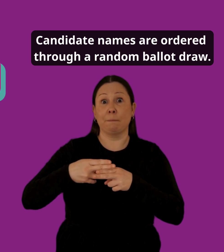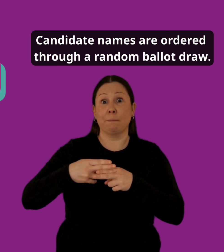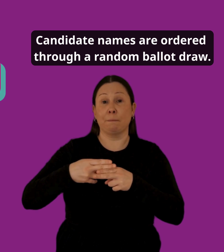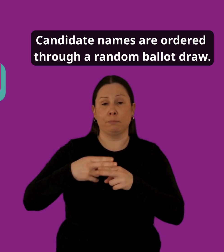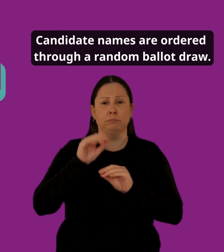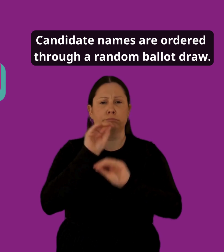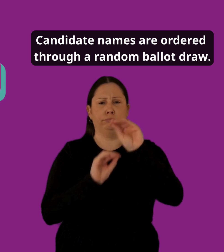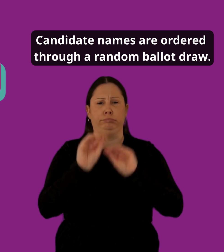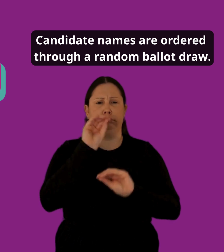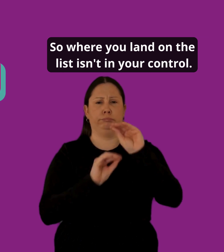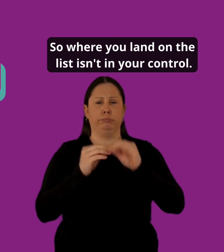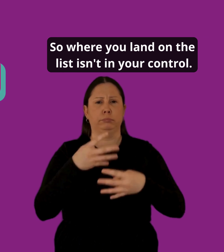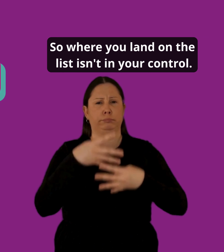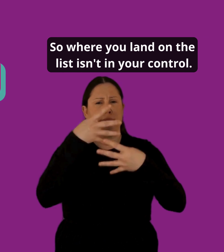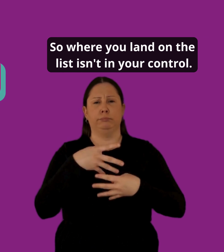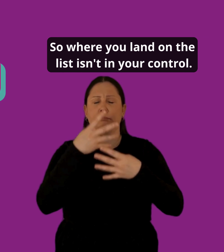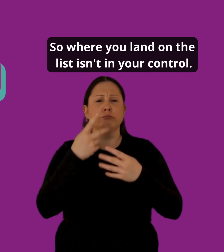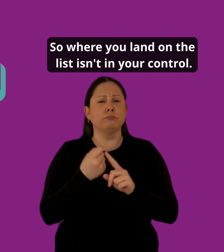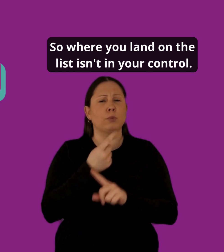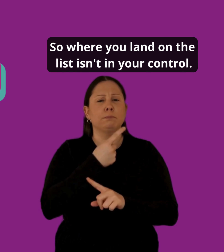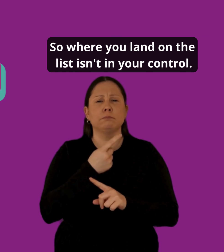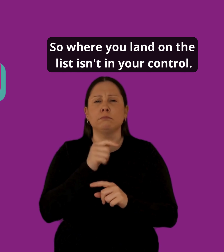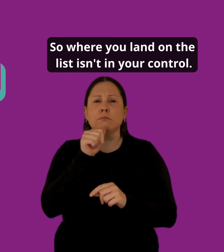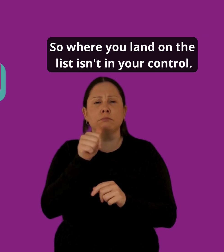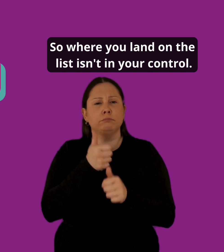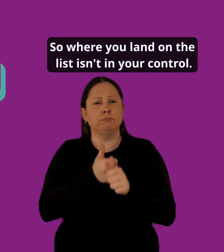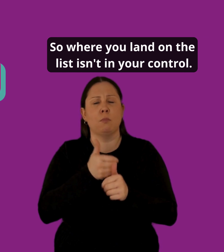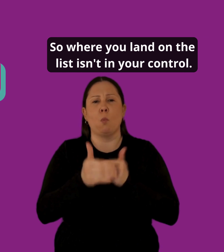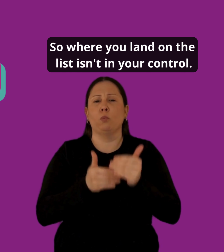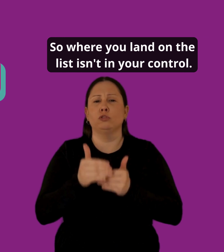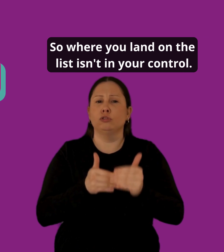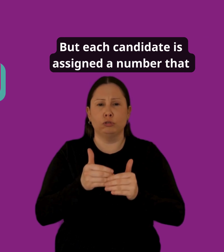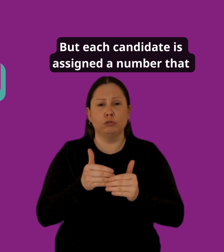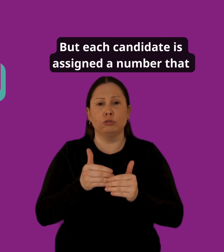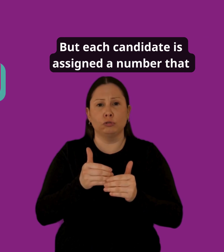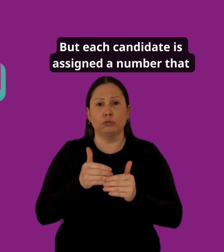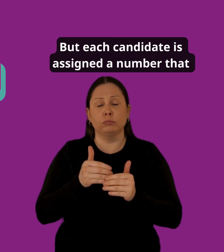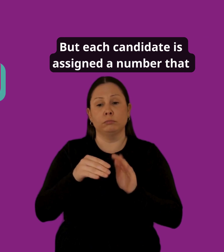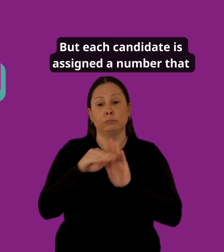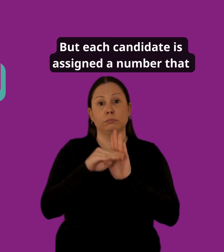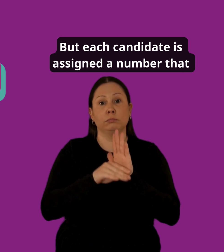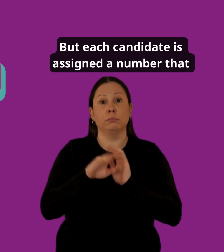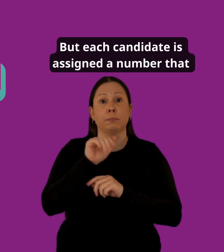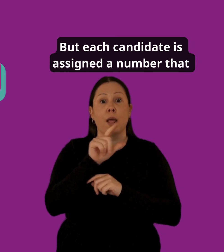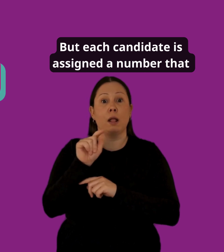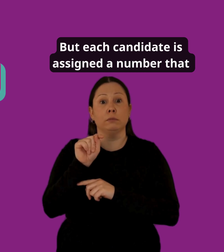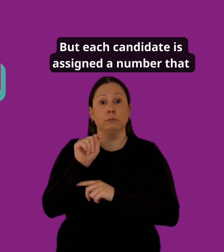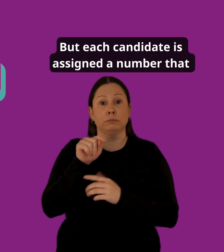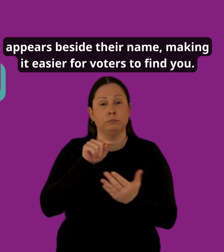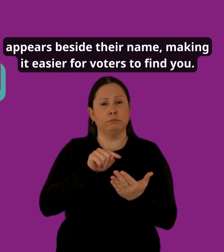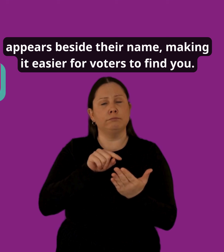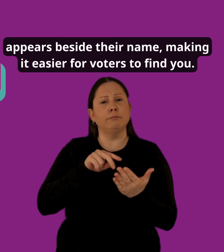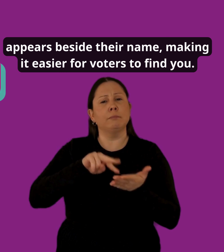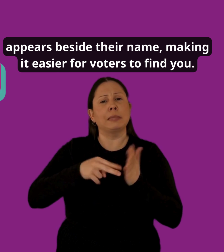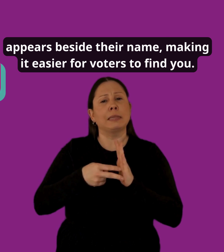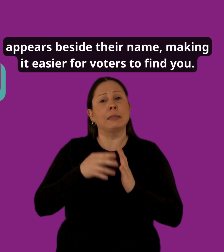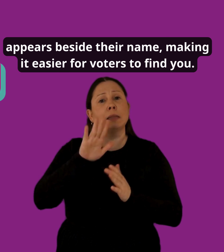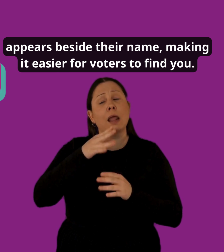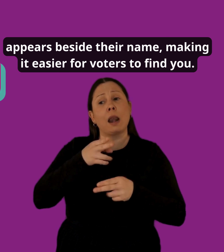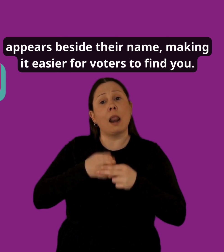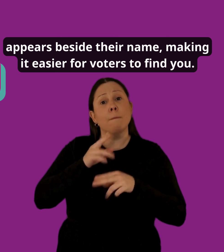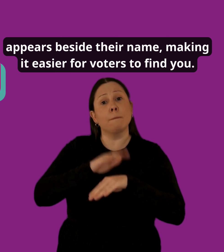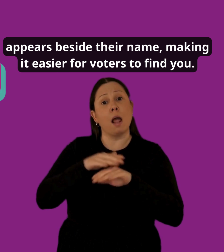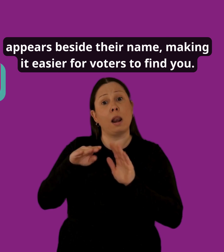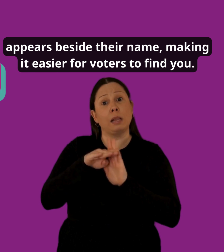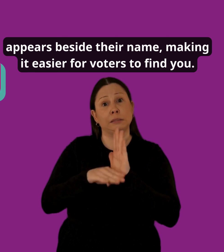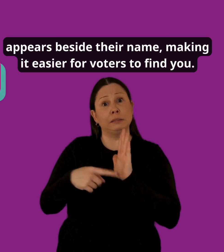Candidate names are ordered through a random ballot draw, so where you land on the list isn't in your control. But each candidate is assigned a number that appears beside their name,